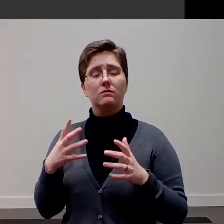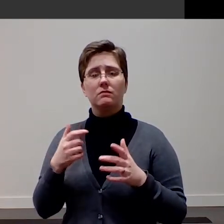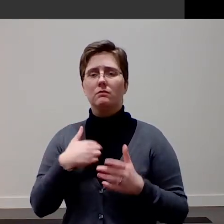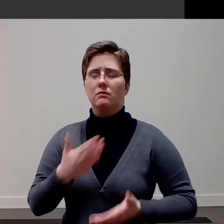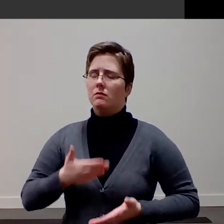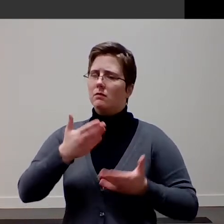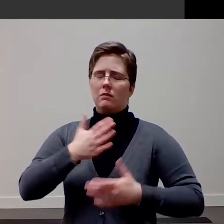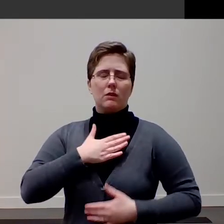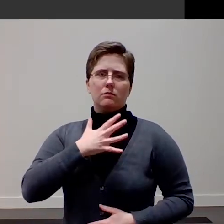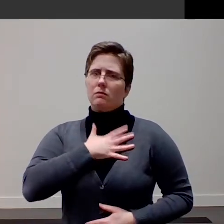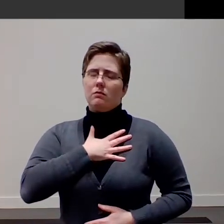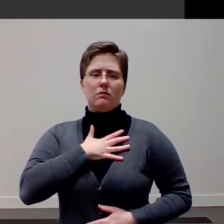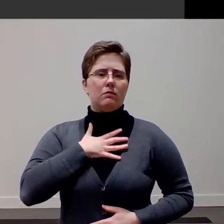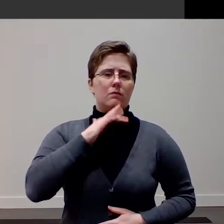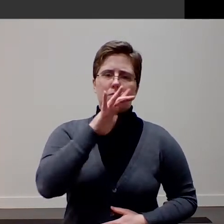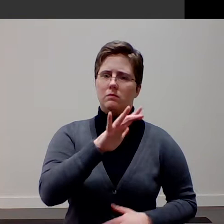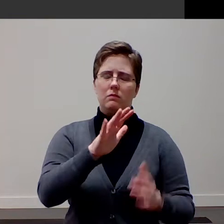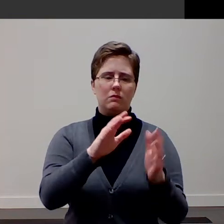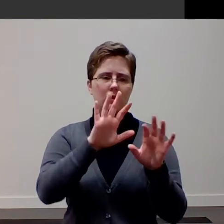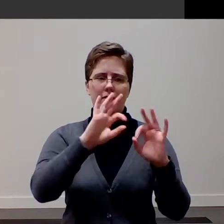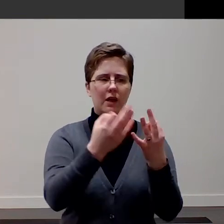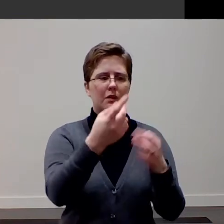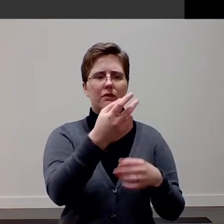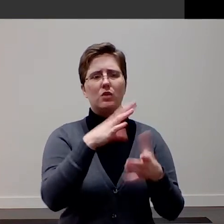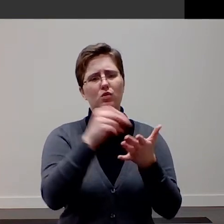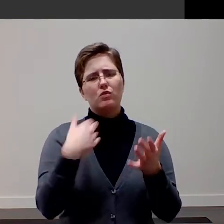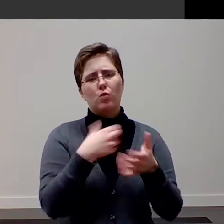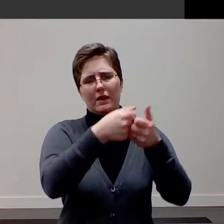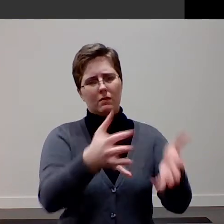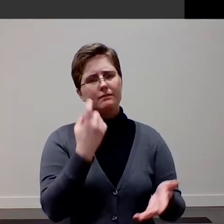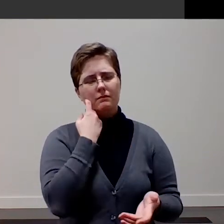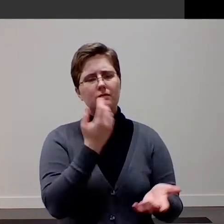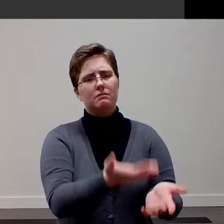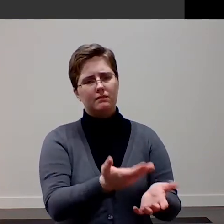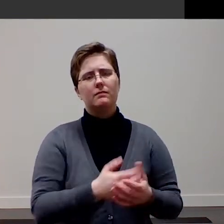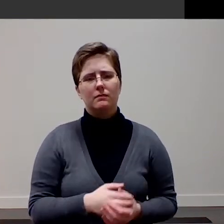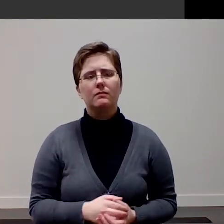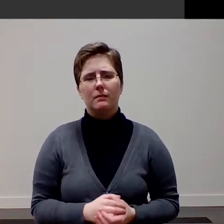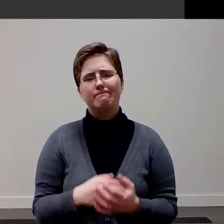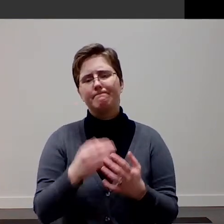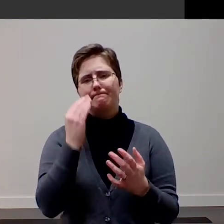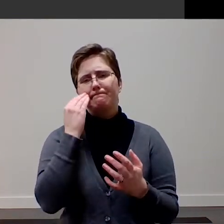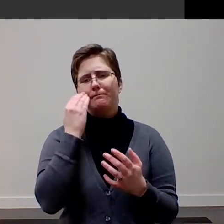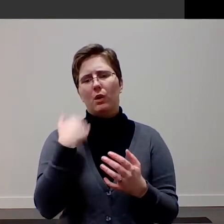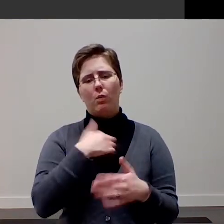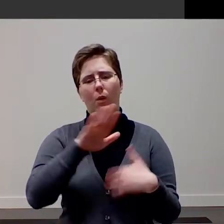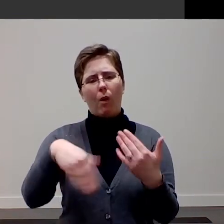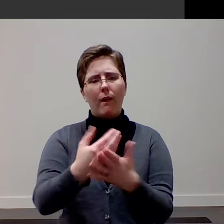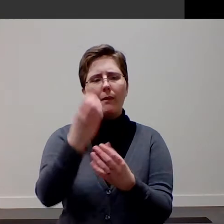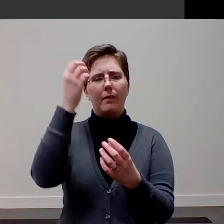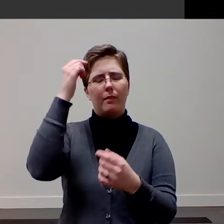I offer my condolences to the families of the students that we lost, and just know that we're all